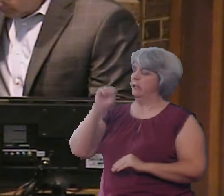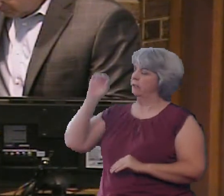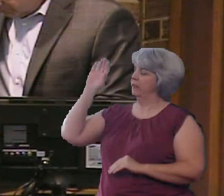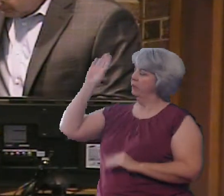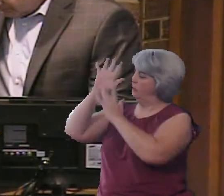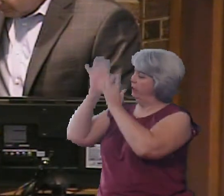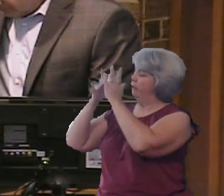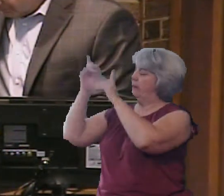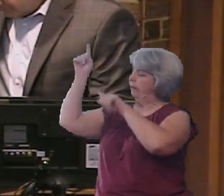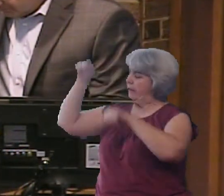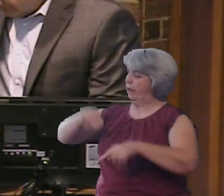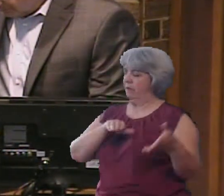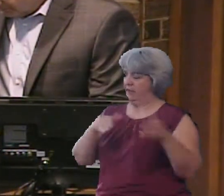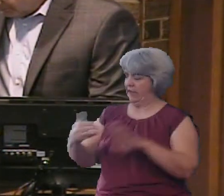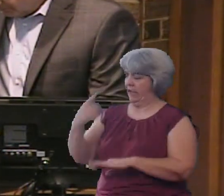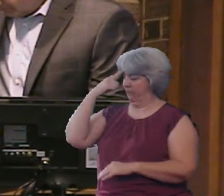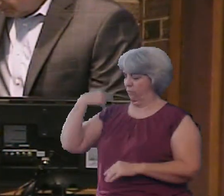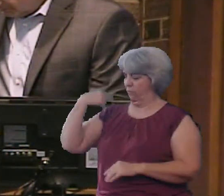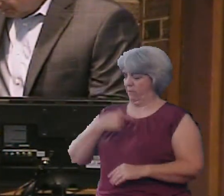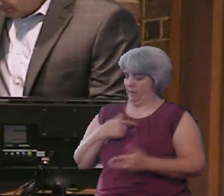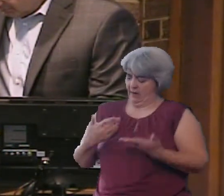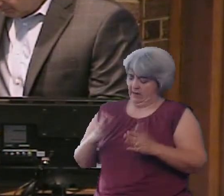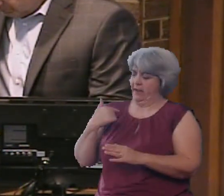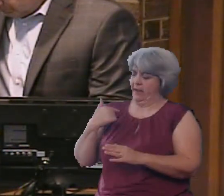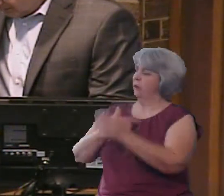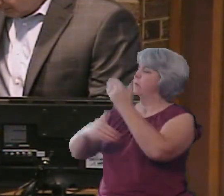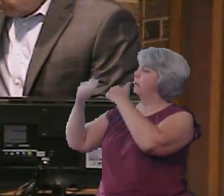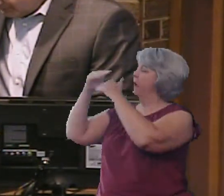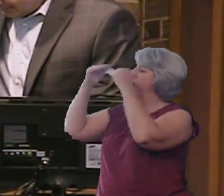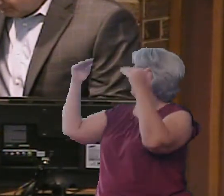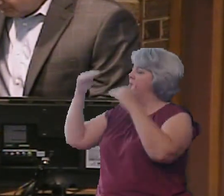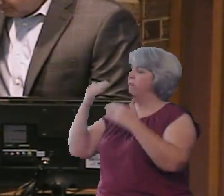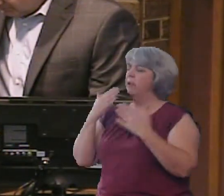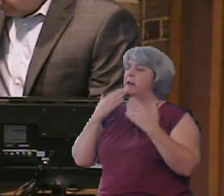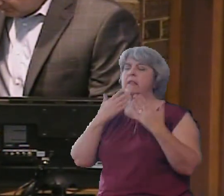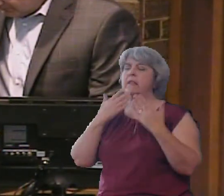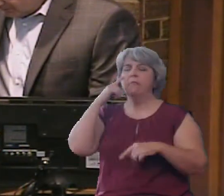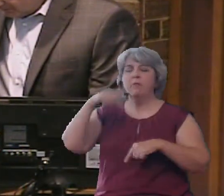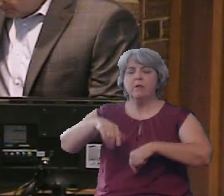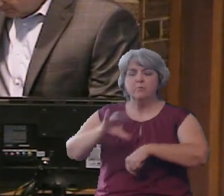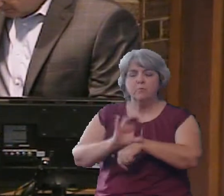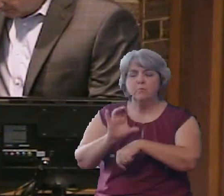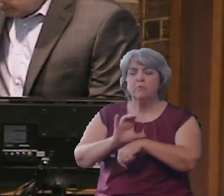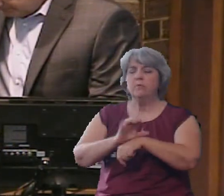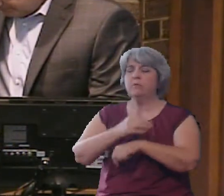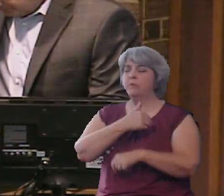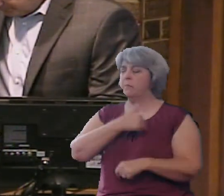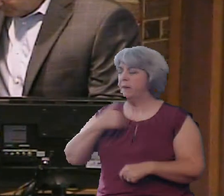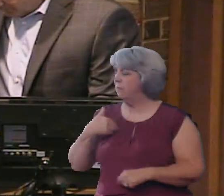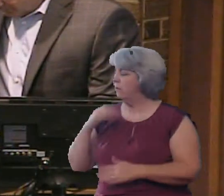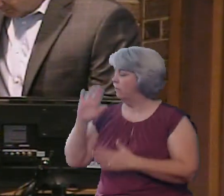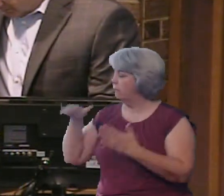Lord, please bless this church and all the members. Please bless all of our activities, especially the